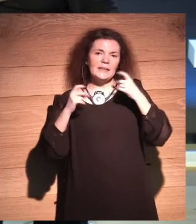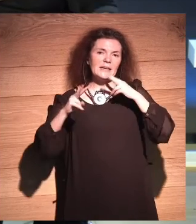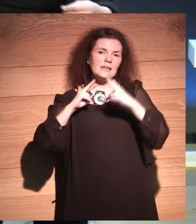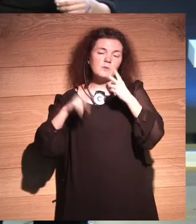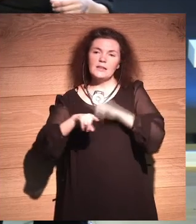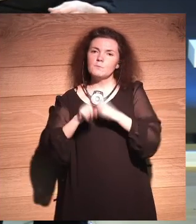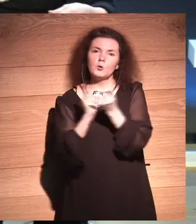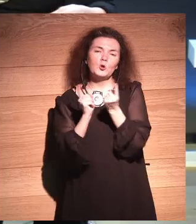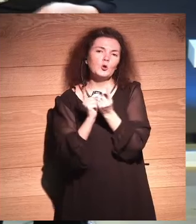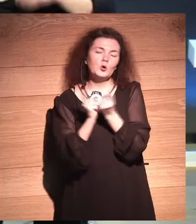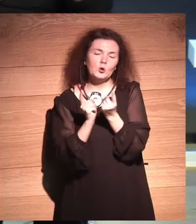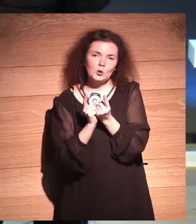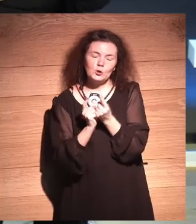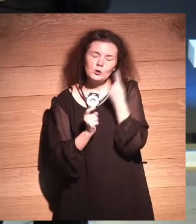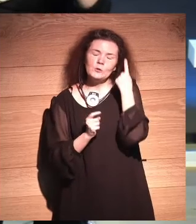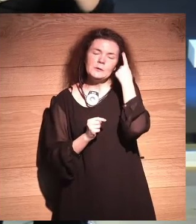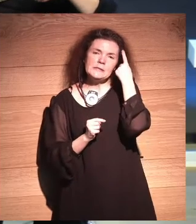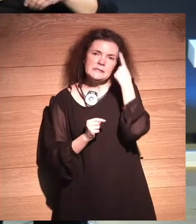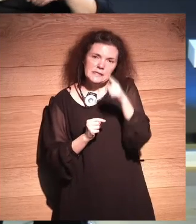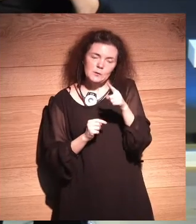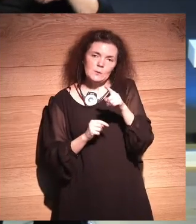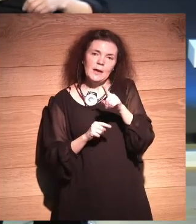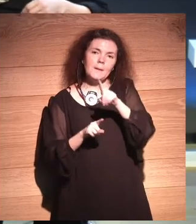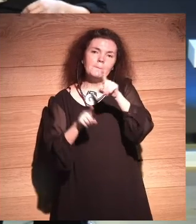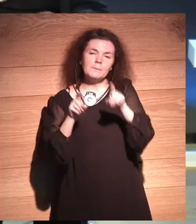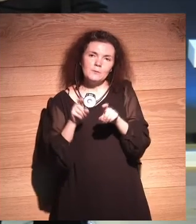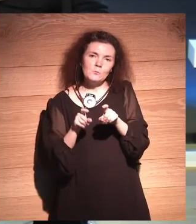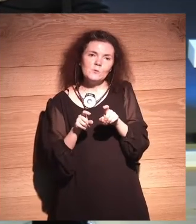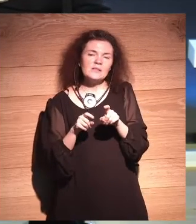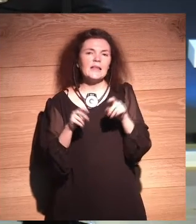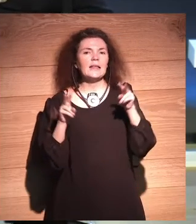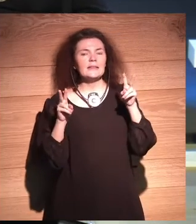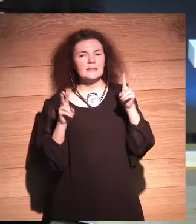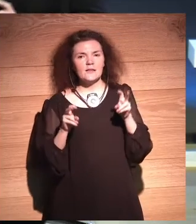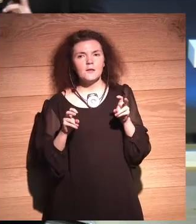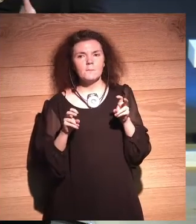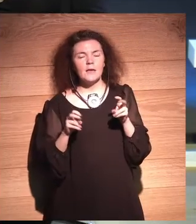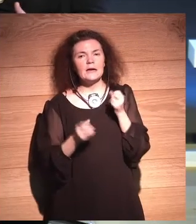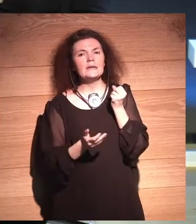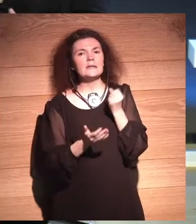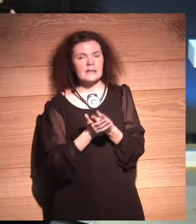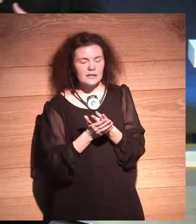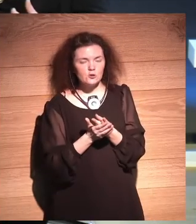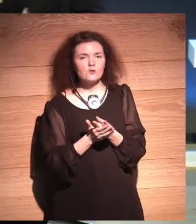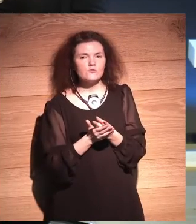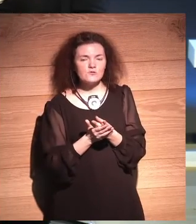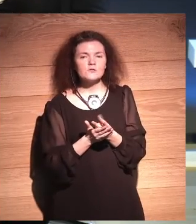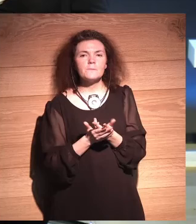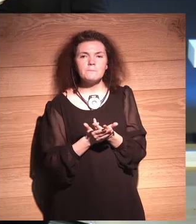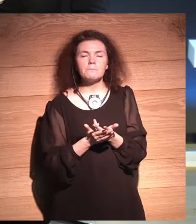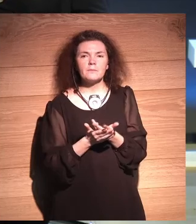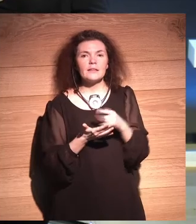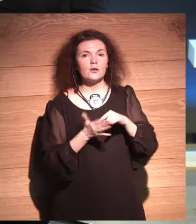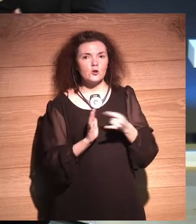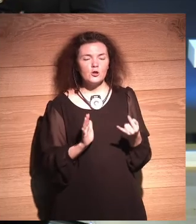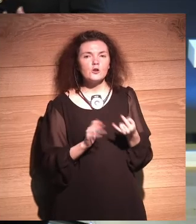philosophical, legal, political, technological challenges. We're going to need all of these tools in our